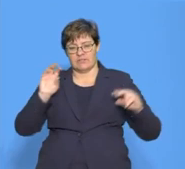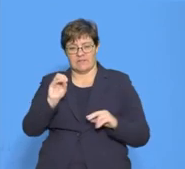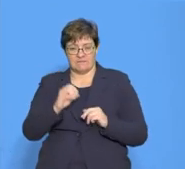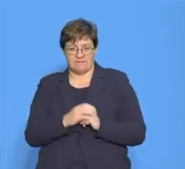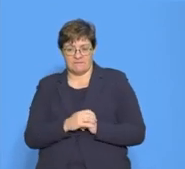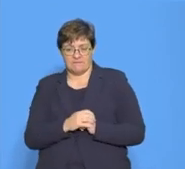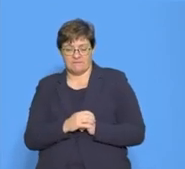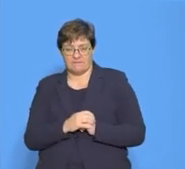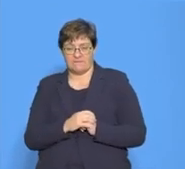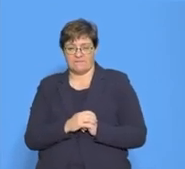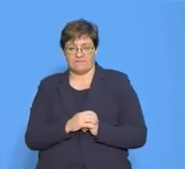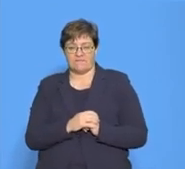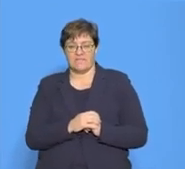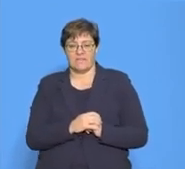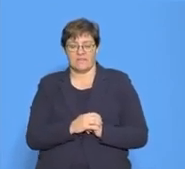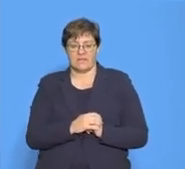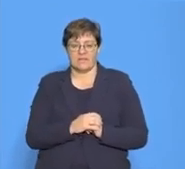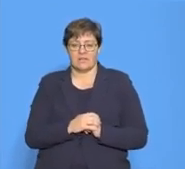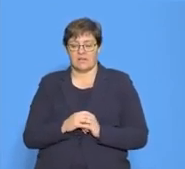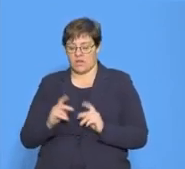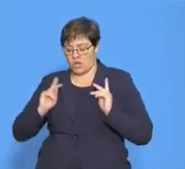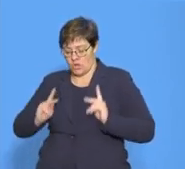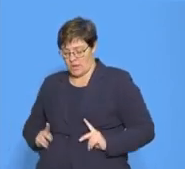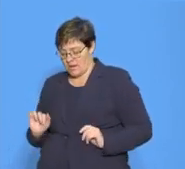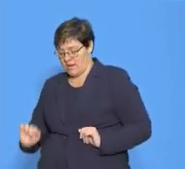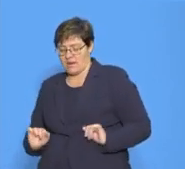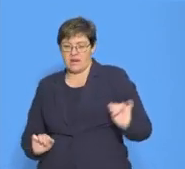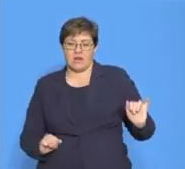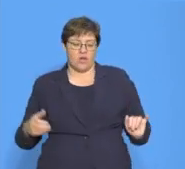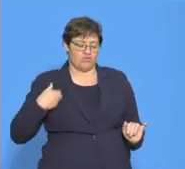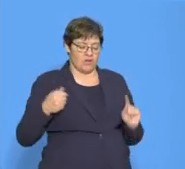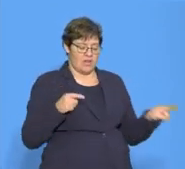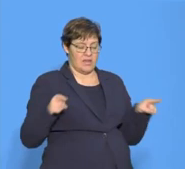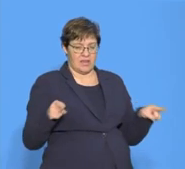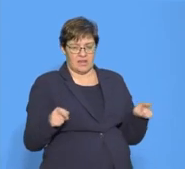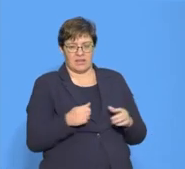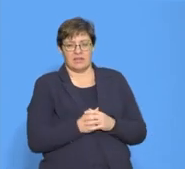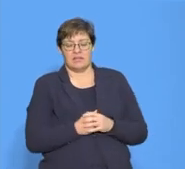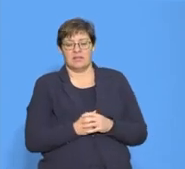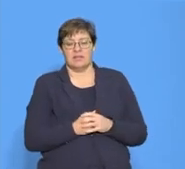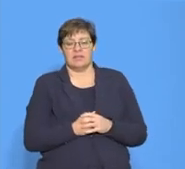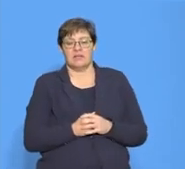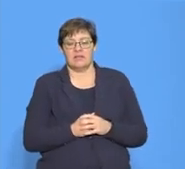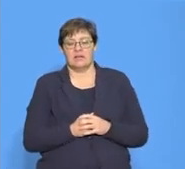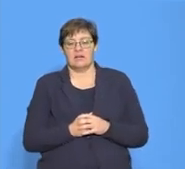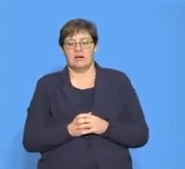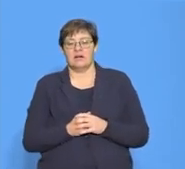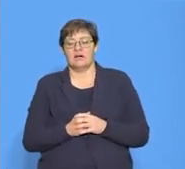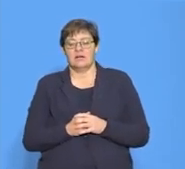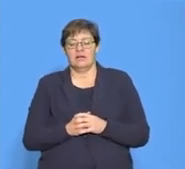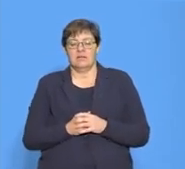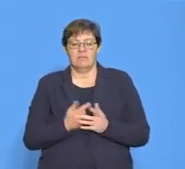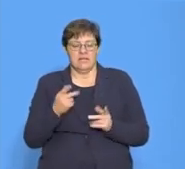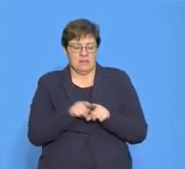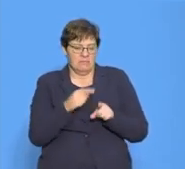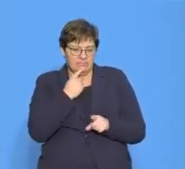see there's various differences in this diagram between human and gorilla. And